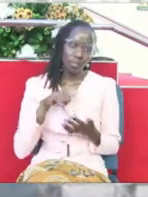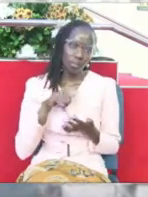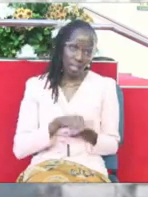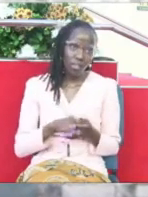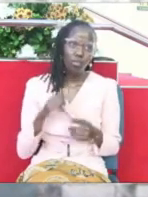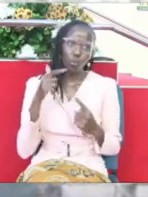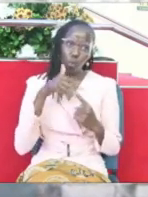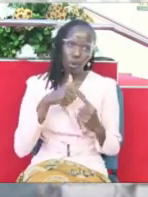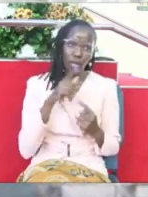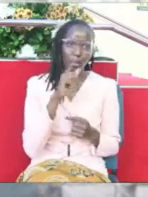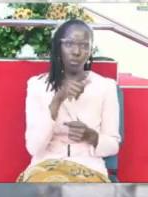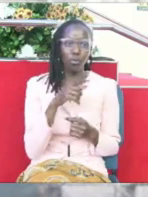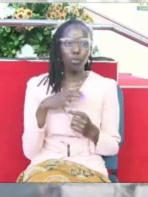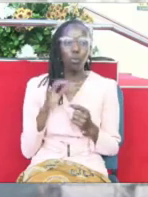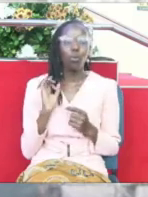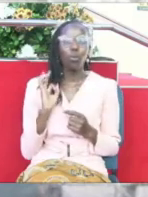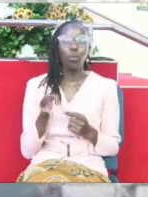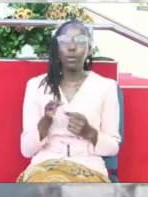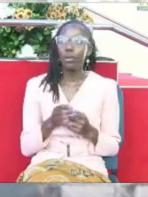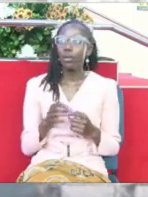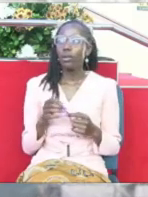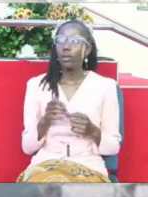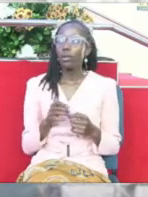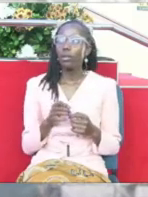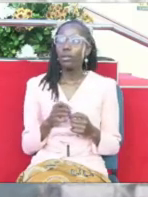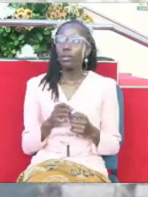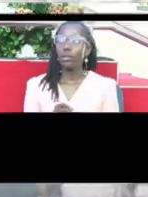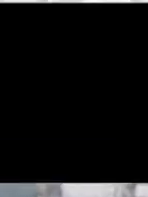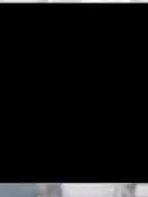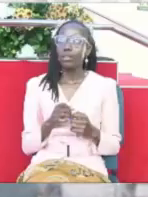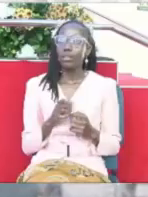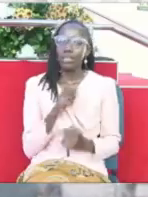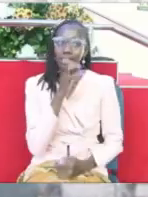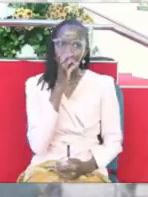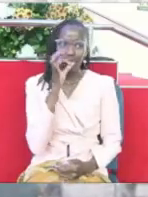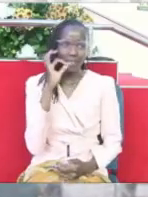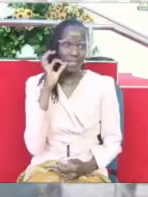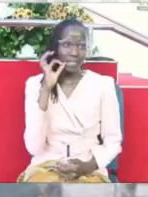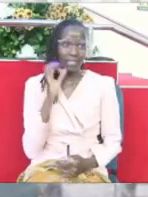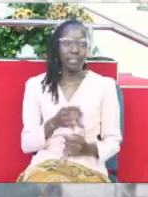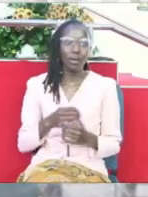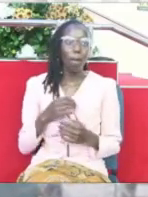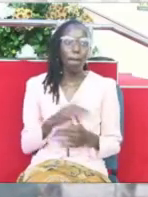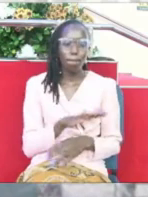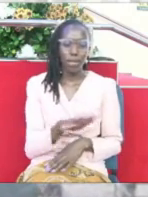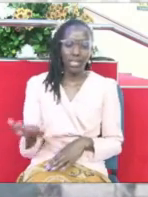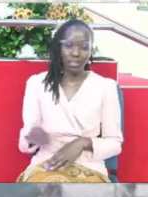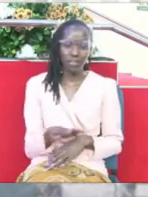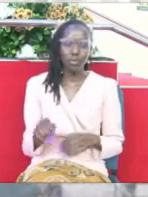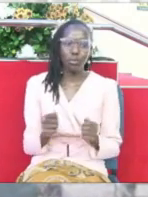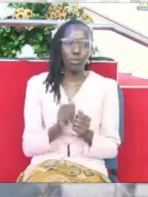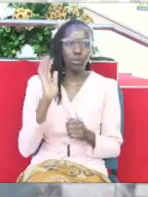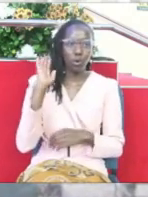baada ya kuamua kwamba utakuwa kwenye sehemu ya siri ya aliye juu zaidi. Can you be able to say that you know the Lord Jesus Christ? Ambapo uweze ukasema